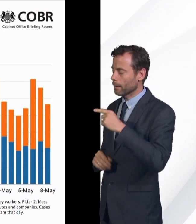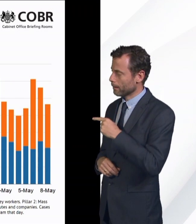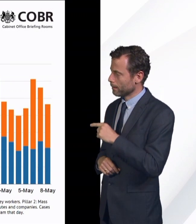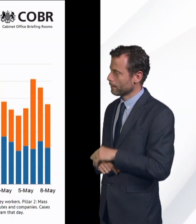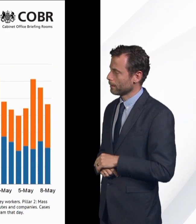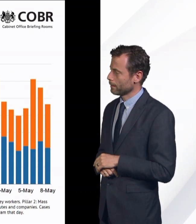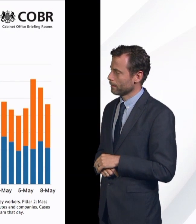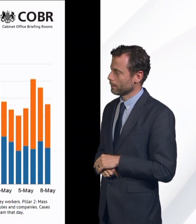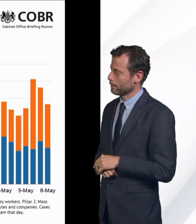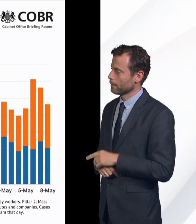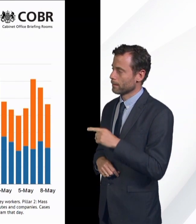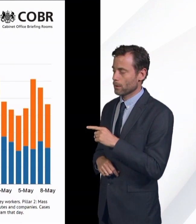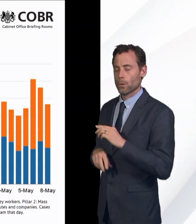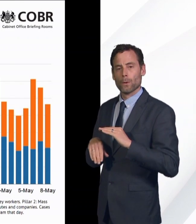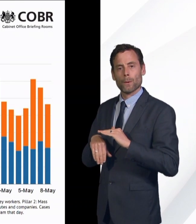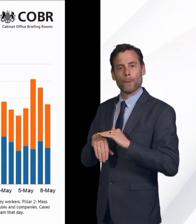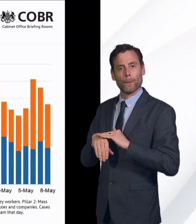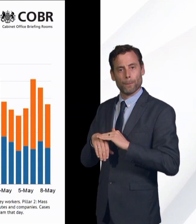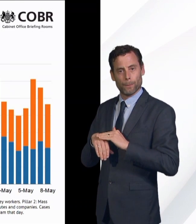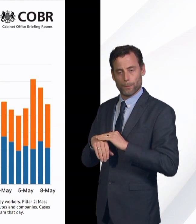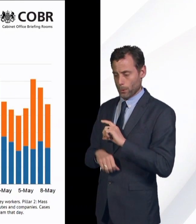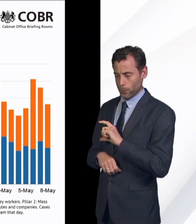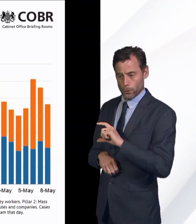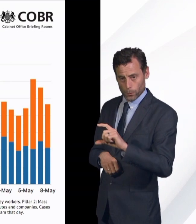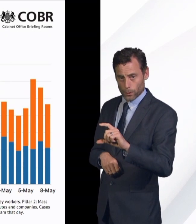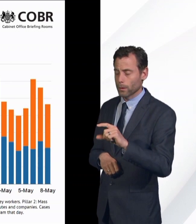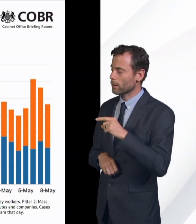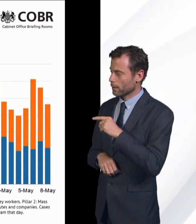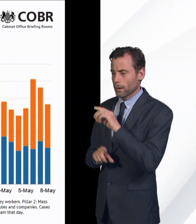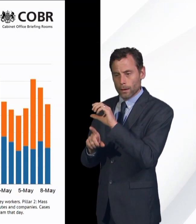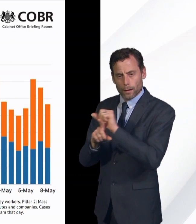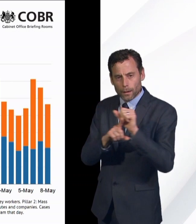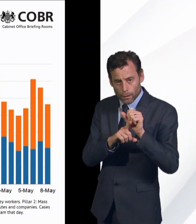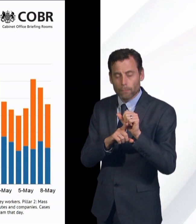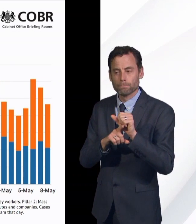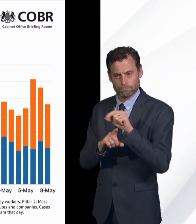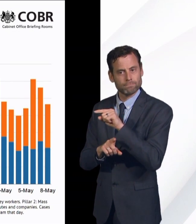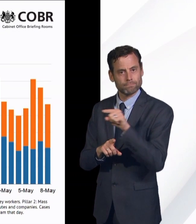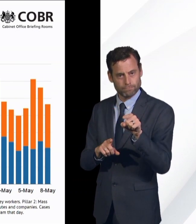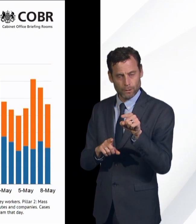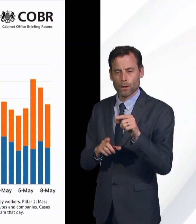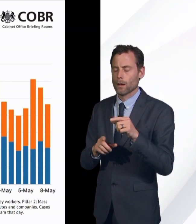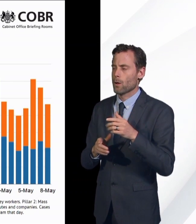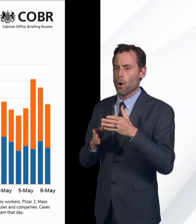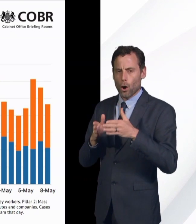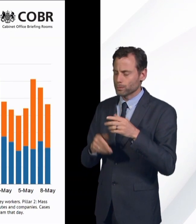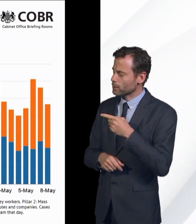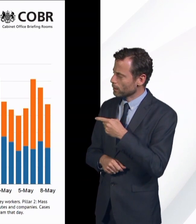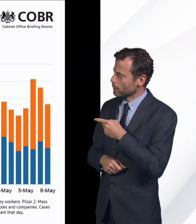those individuals who test positive in the testing programme. But as the capacity has increased, that number has not